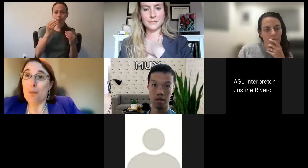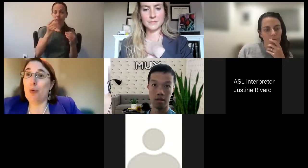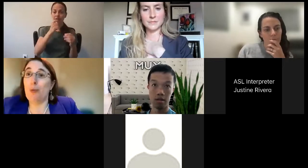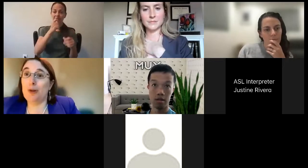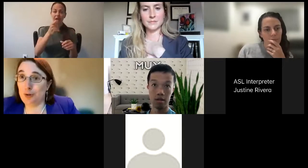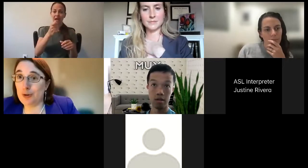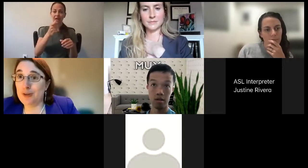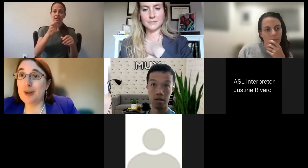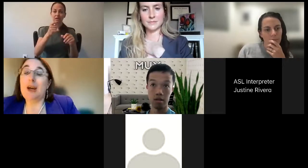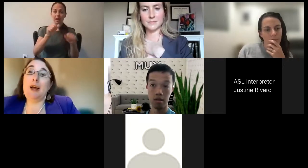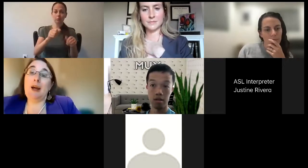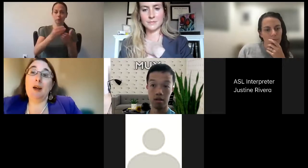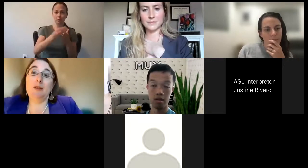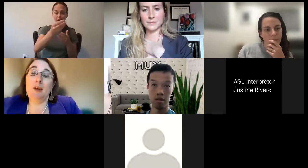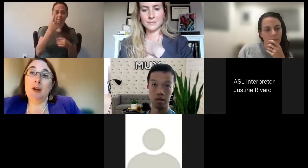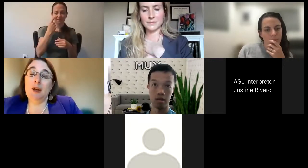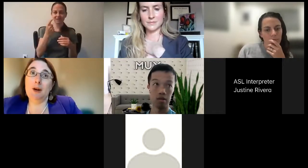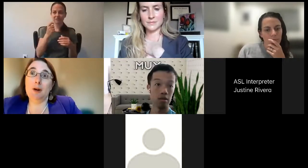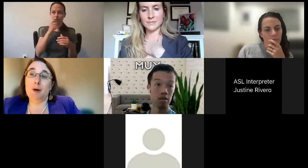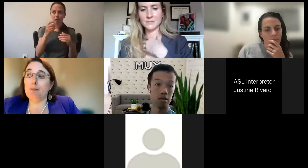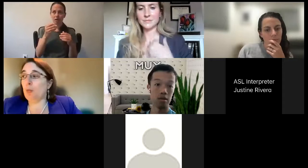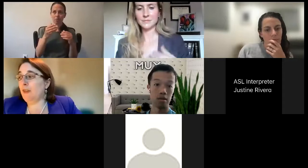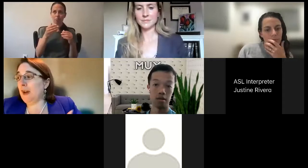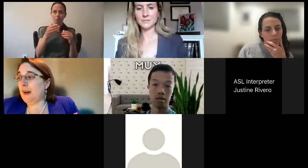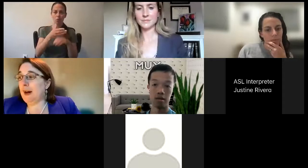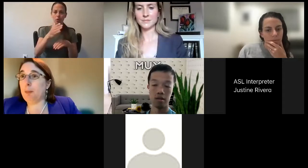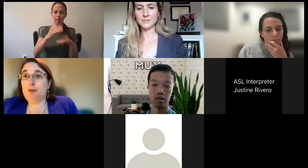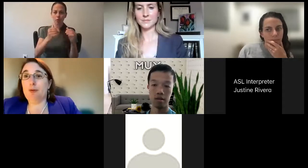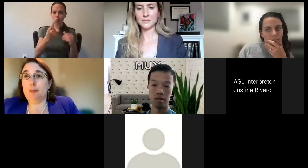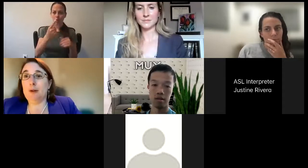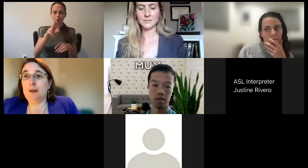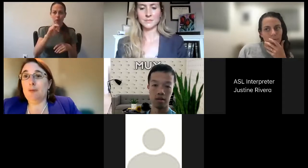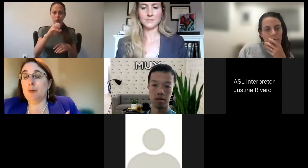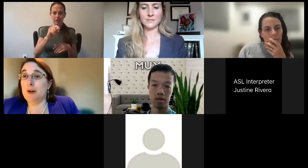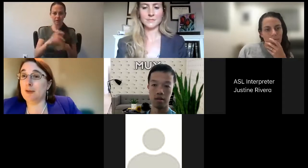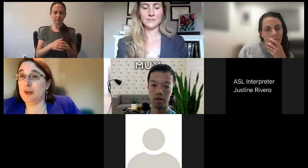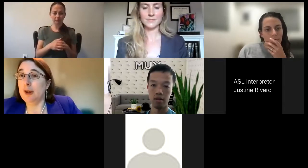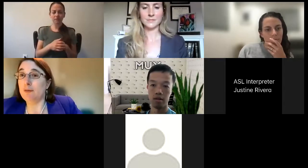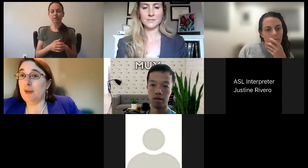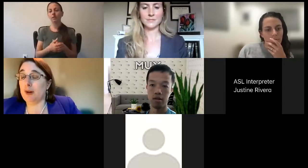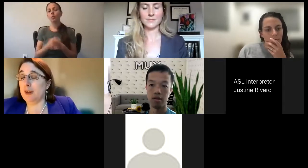not more than one unit. And they, one thing that I participate in for